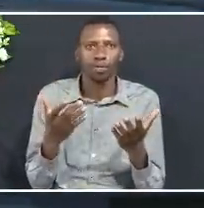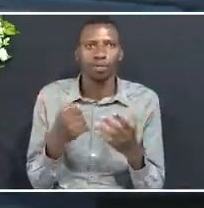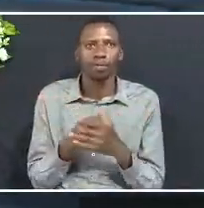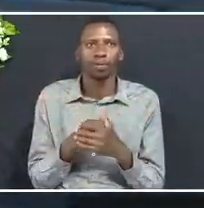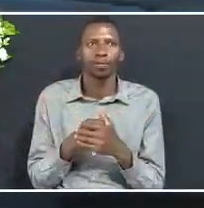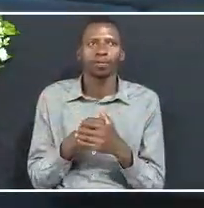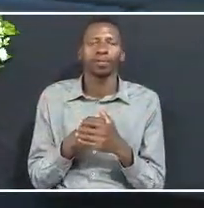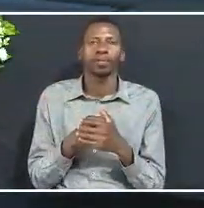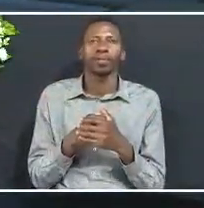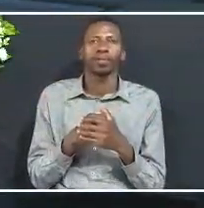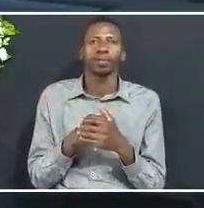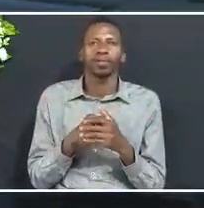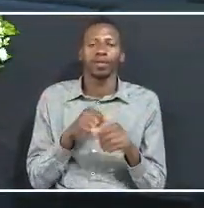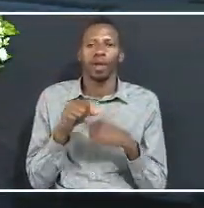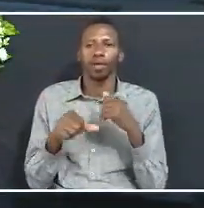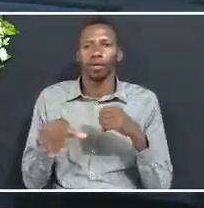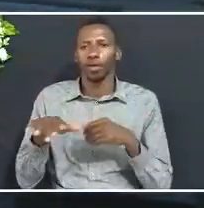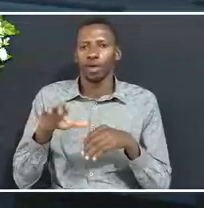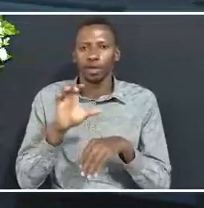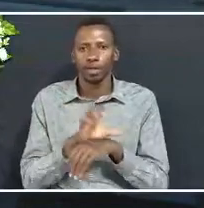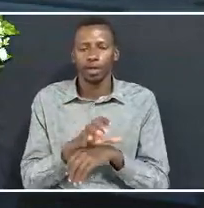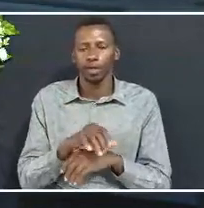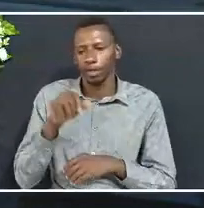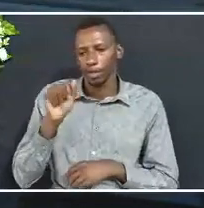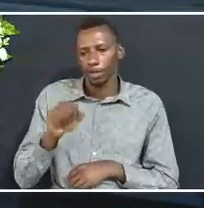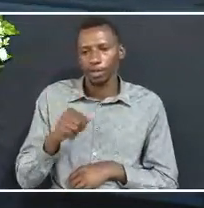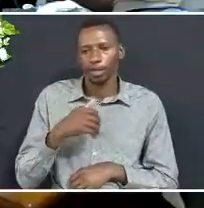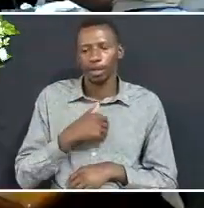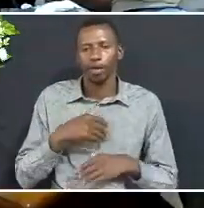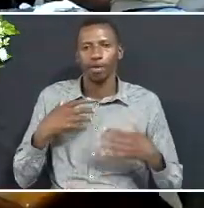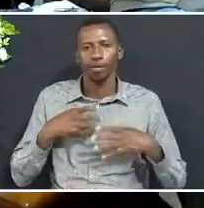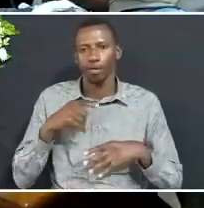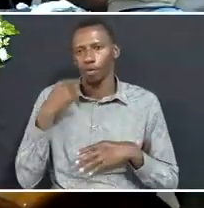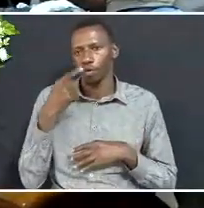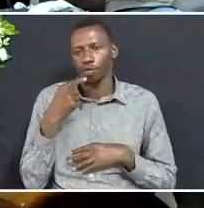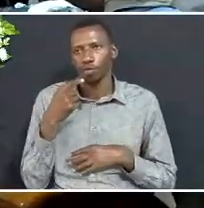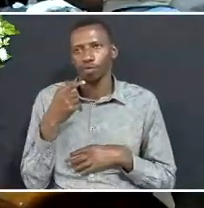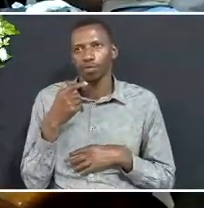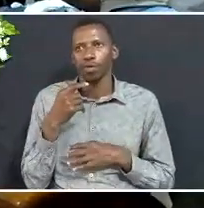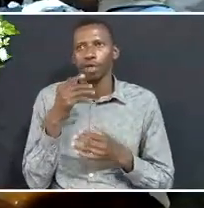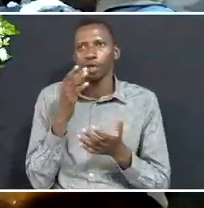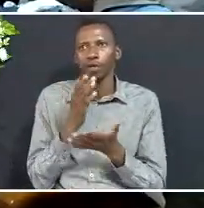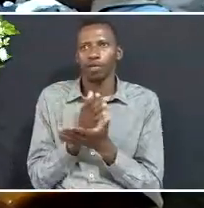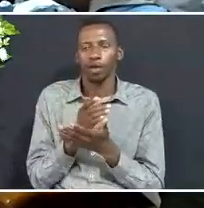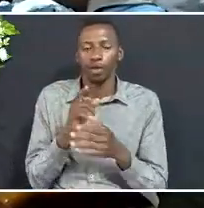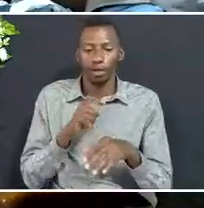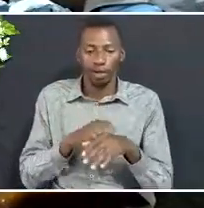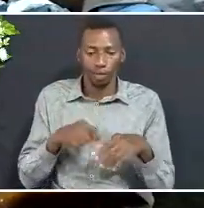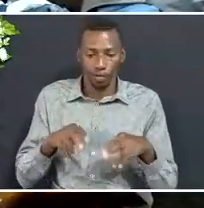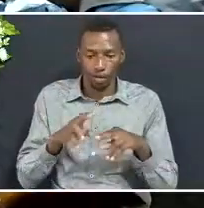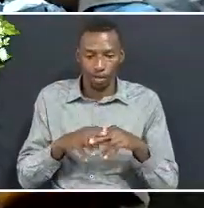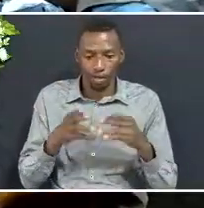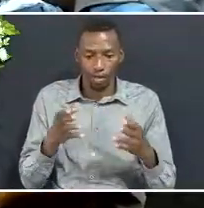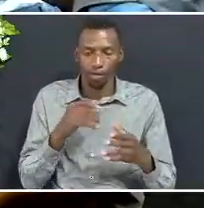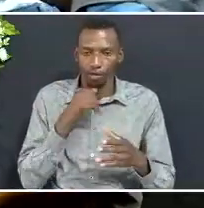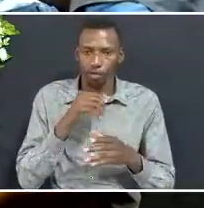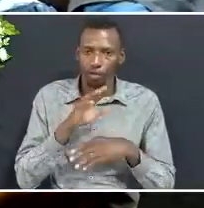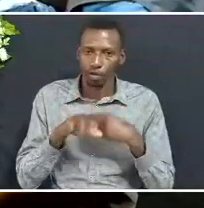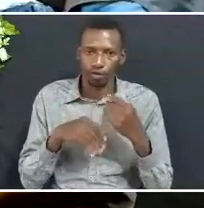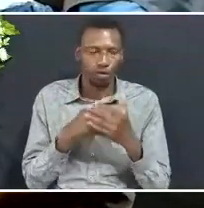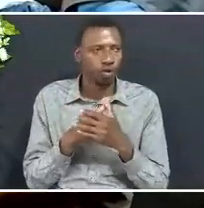in terms of church, yes, there are people who have been called. In fact, even as we are seated here, not all of us